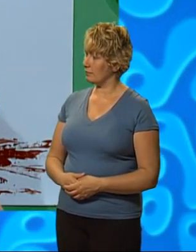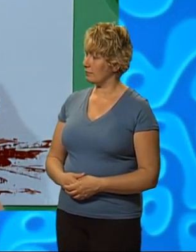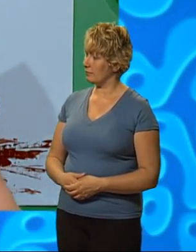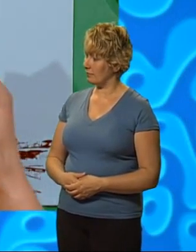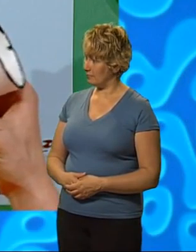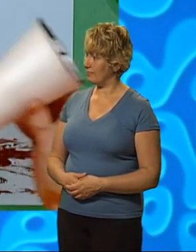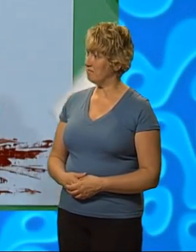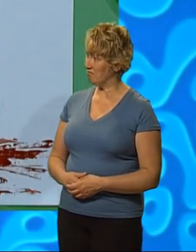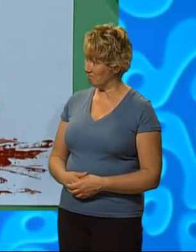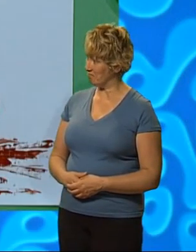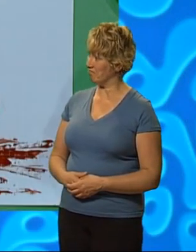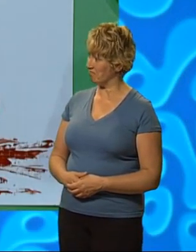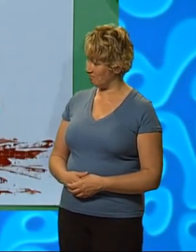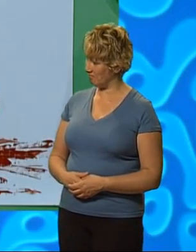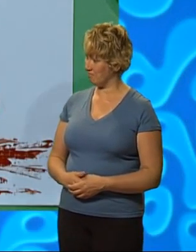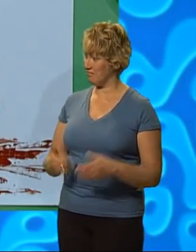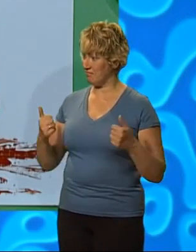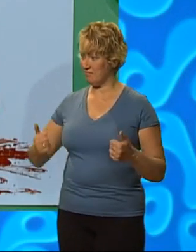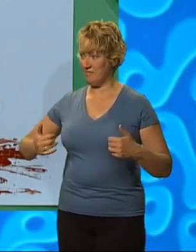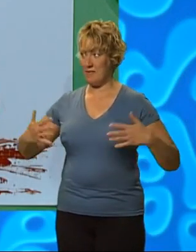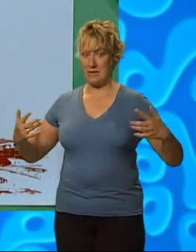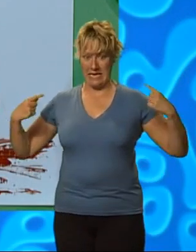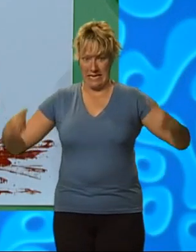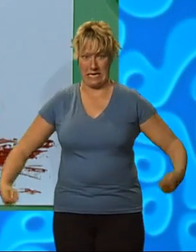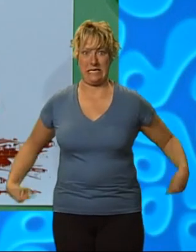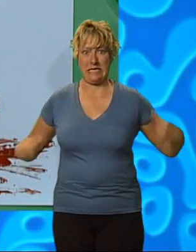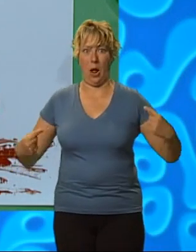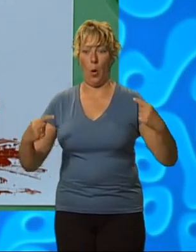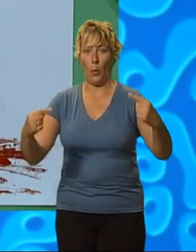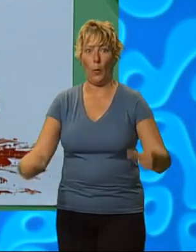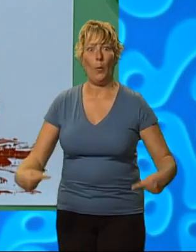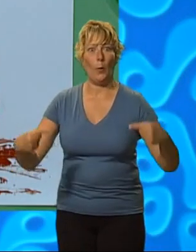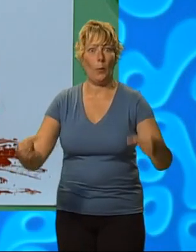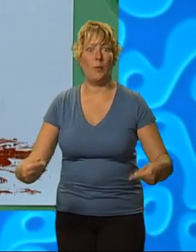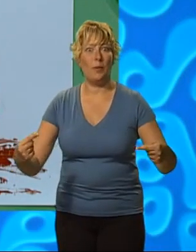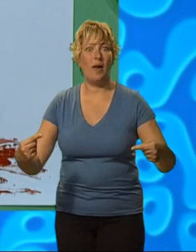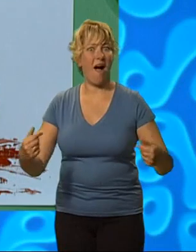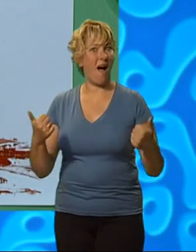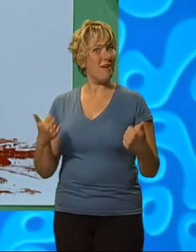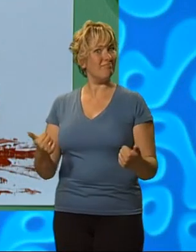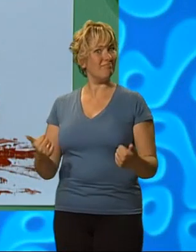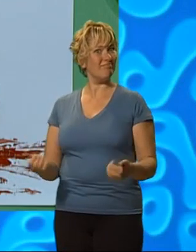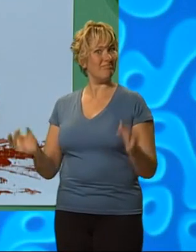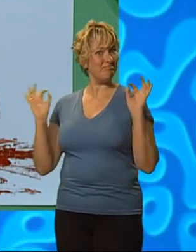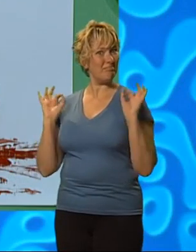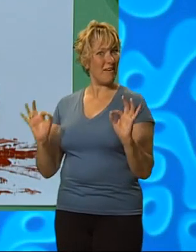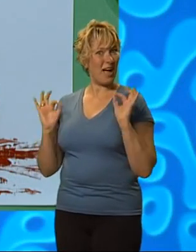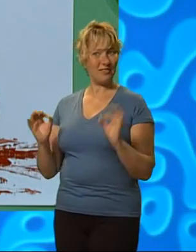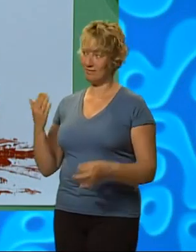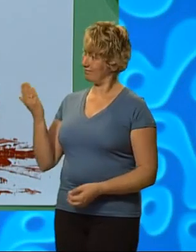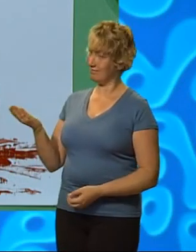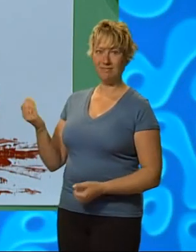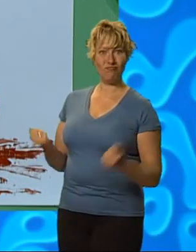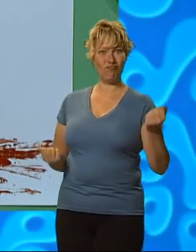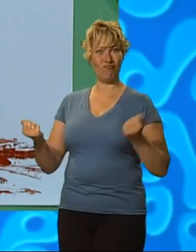Oh, yes. So we have a big tyre and a little tyre. You put that there. Look at that, that's perfect. There's